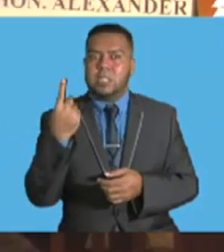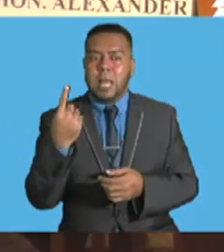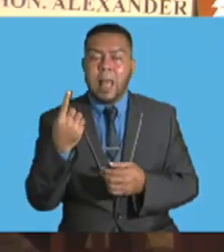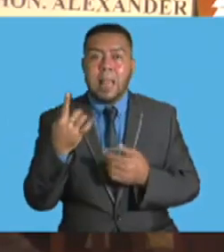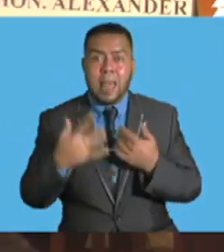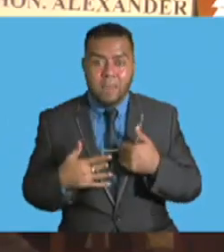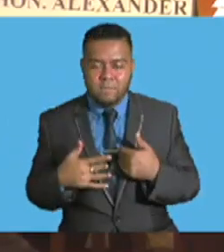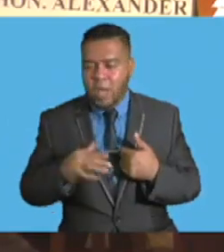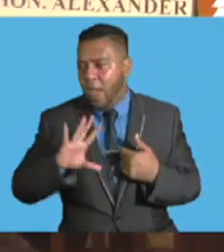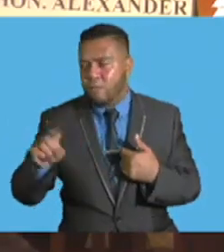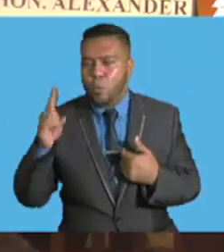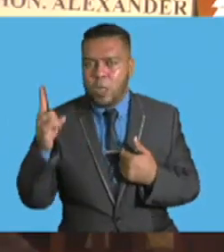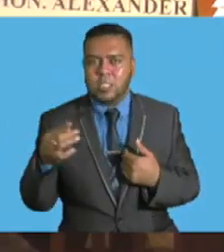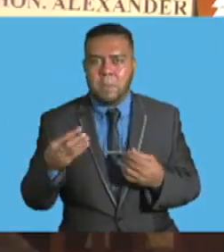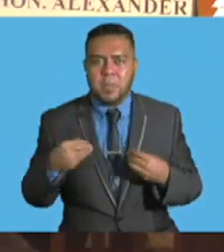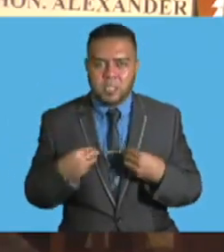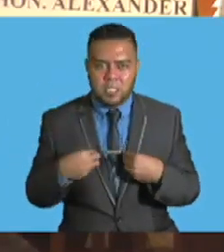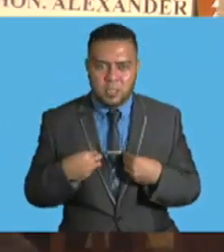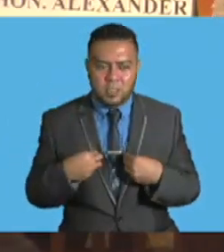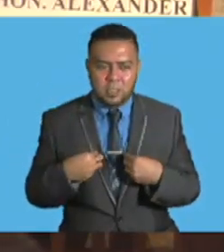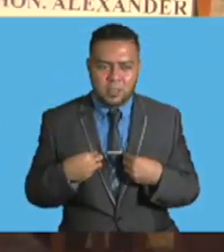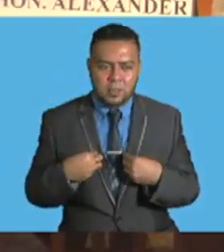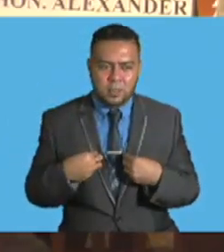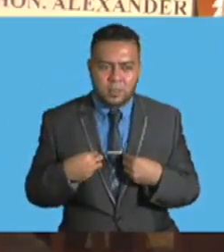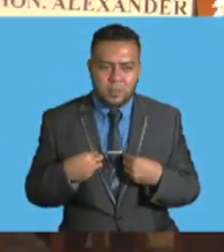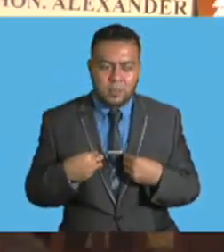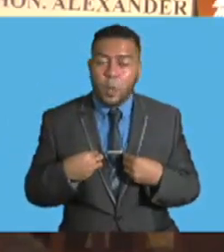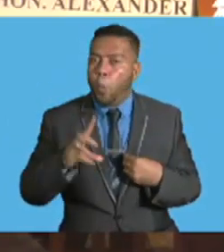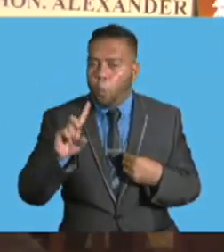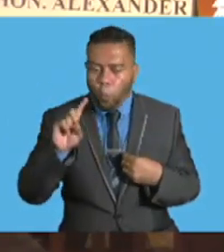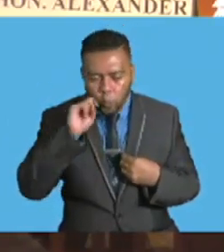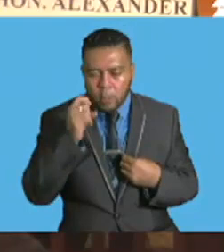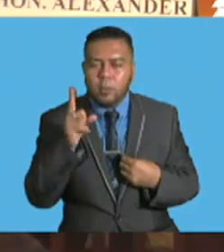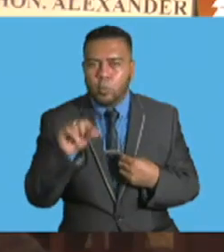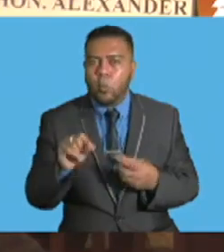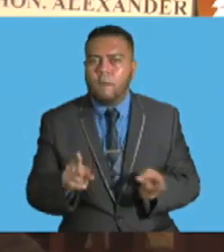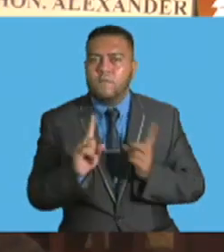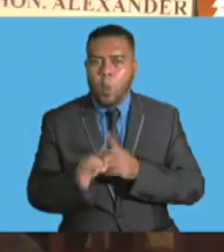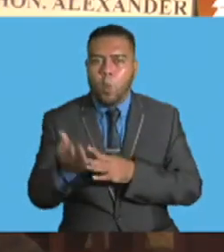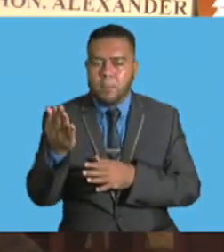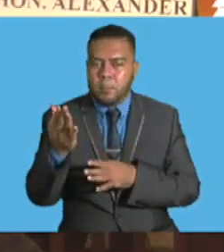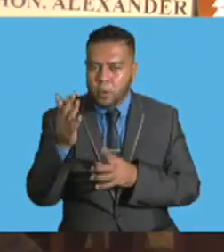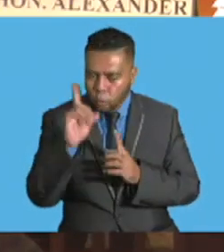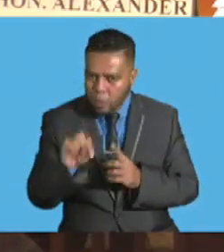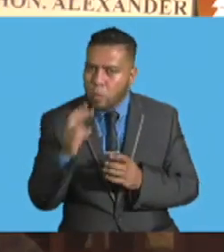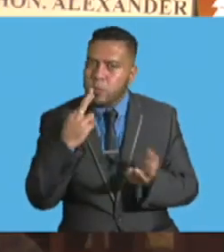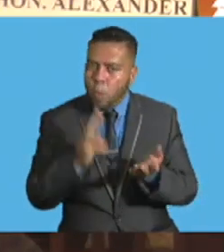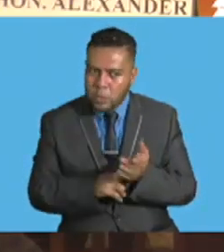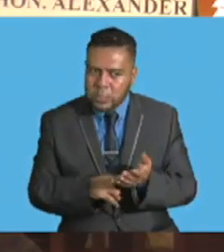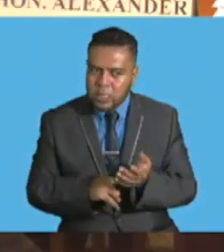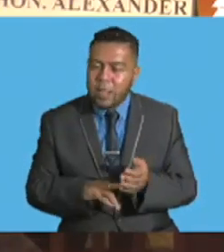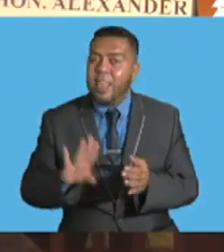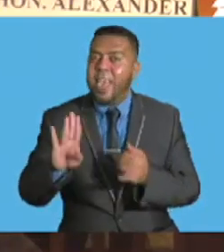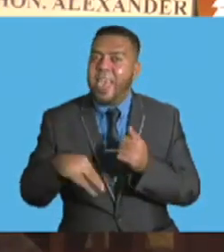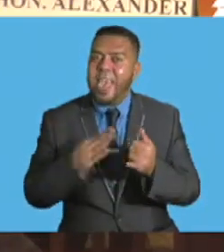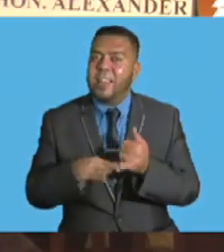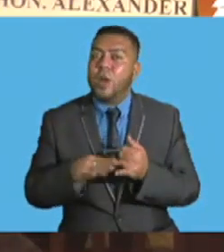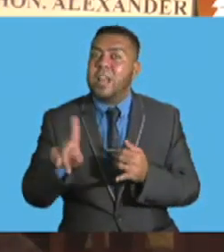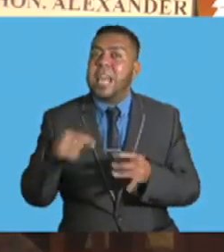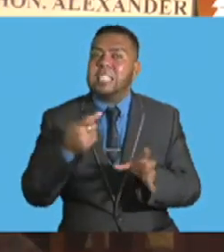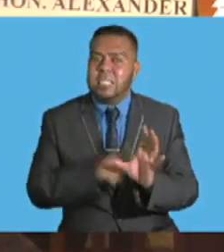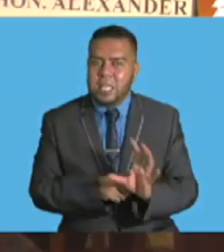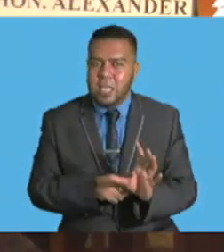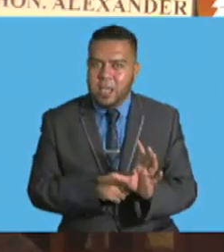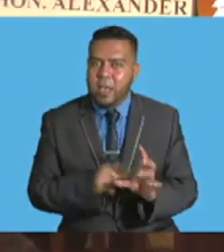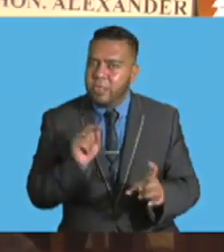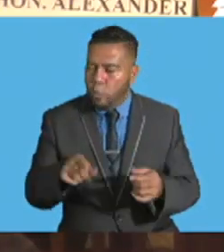Everybody's Business. Fiji Women's Crisis Center will do a follow-up to that particular report towards the end of next year. Again, that